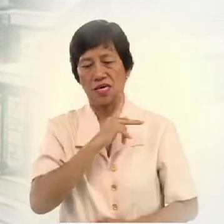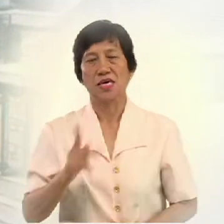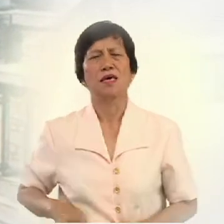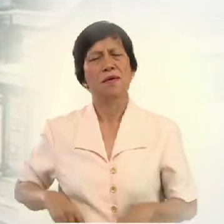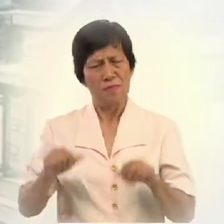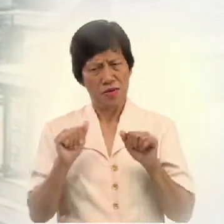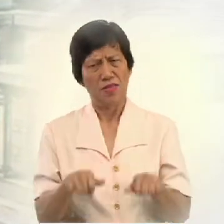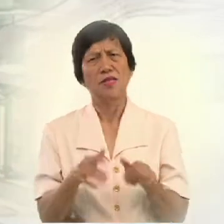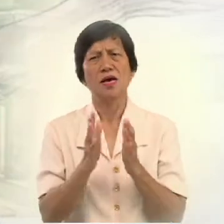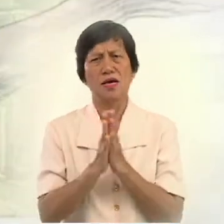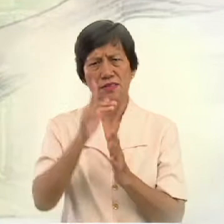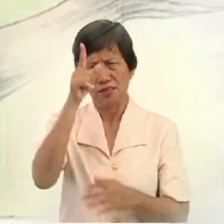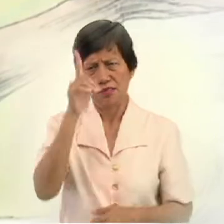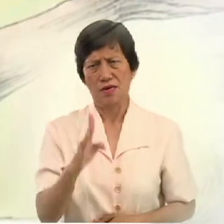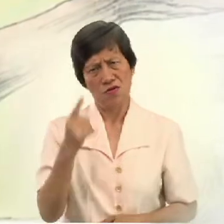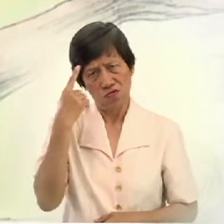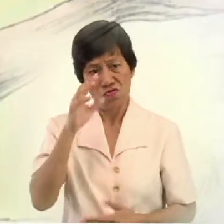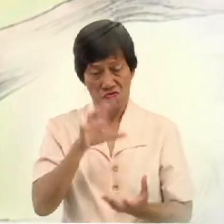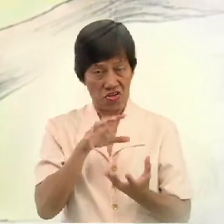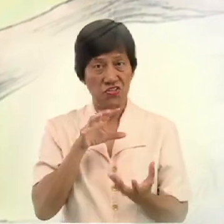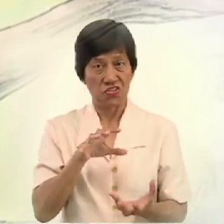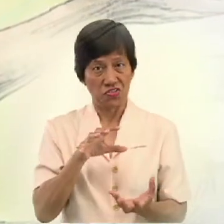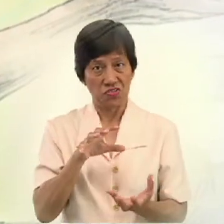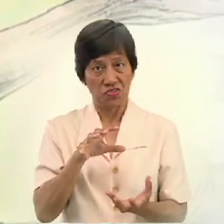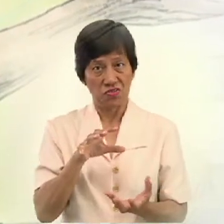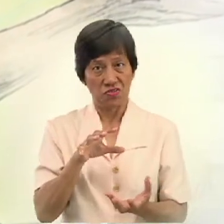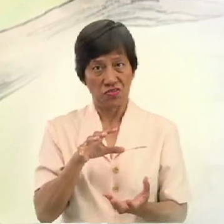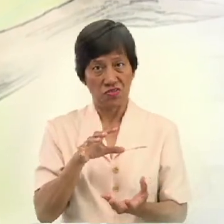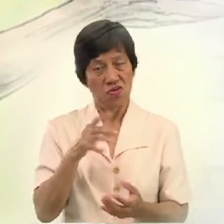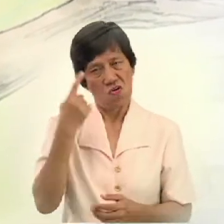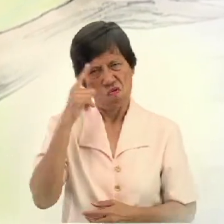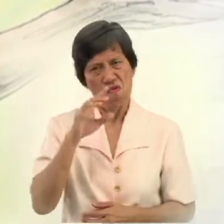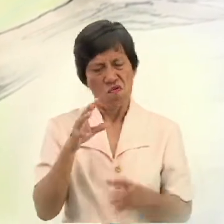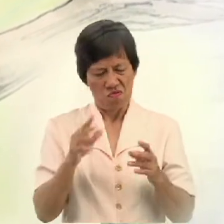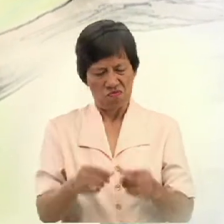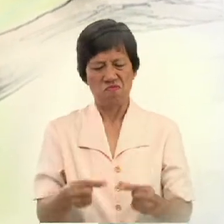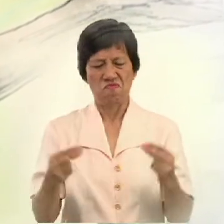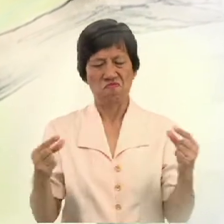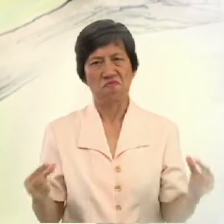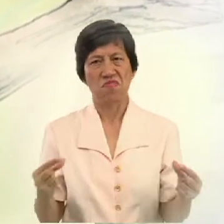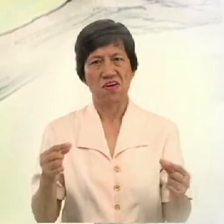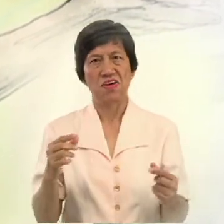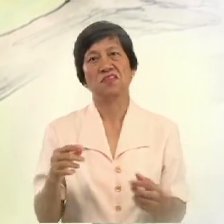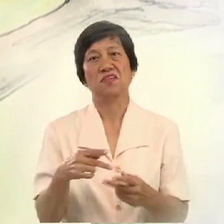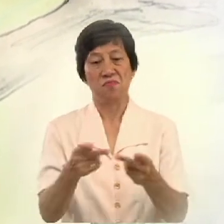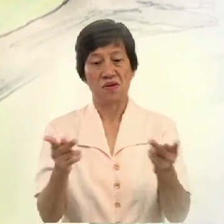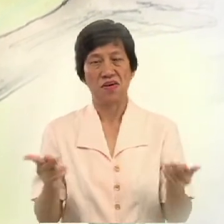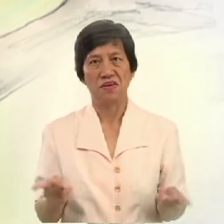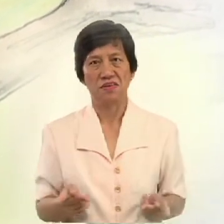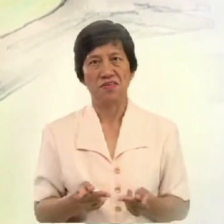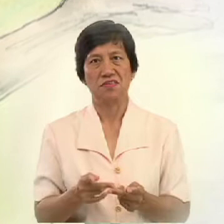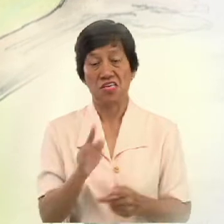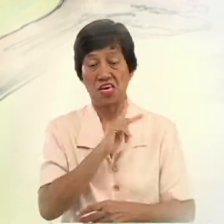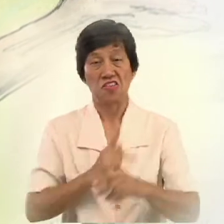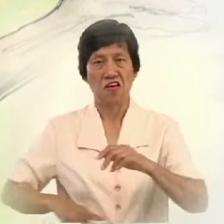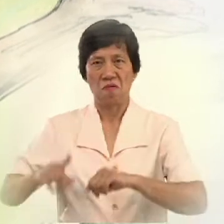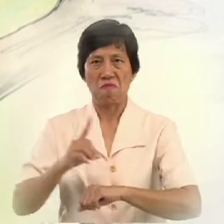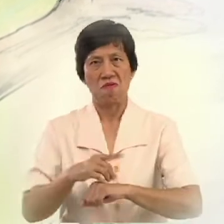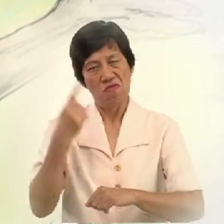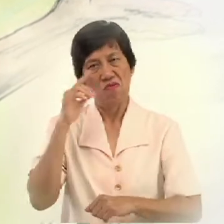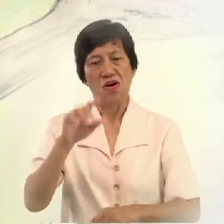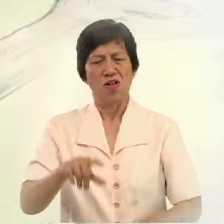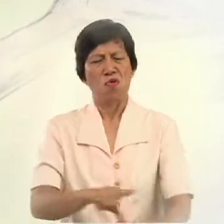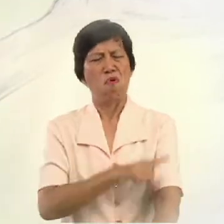for riches, for a bigger territory, for a long life, so that he could have a